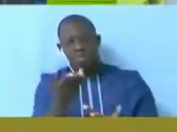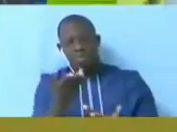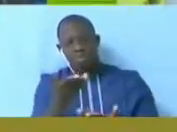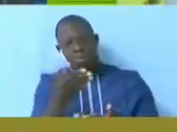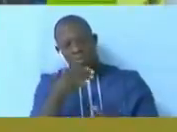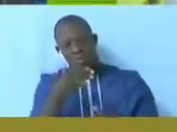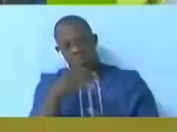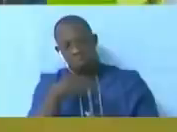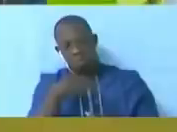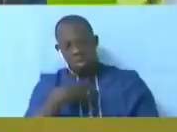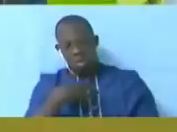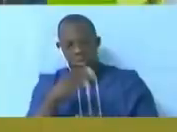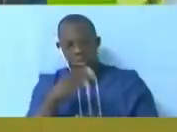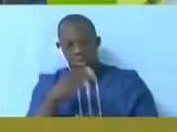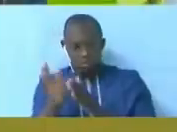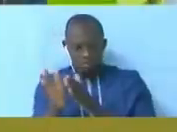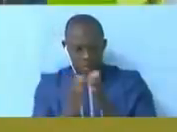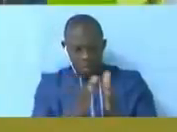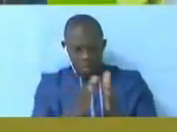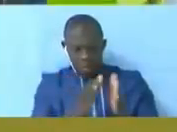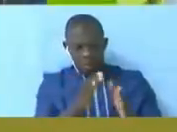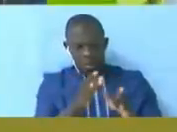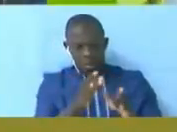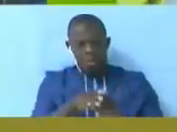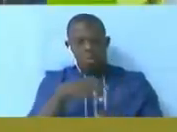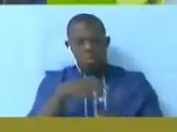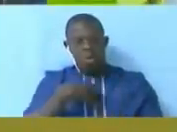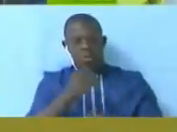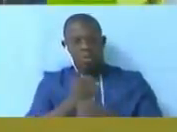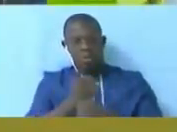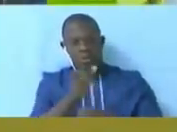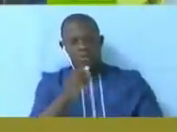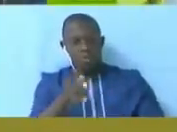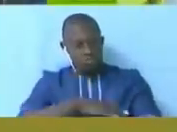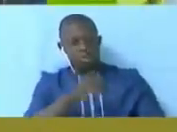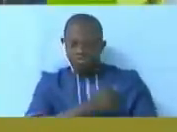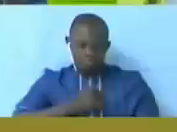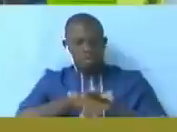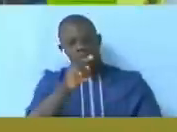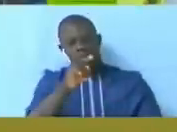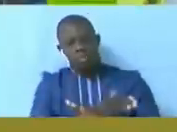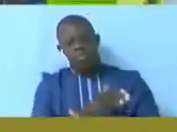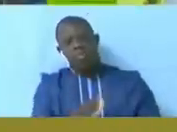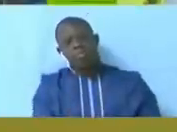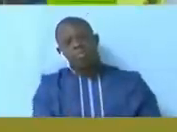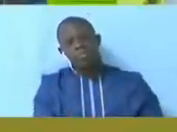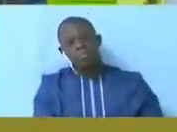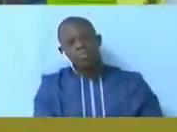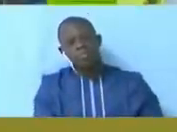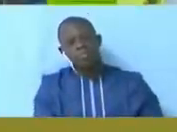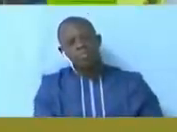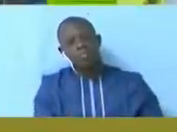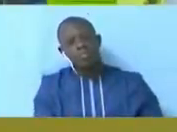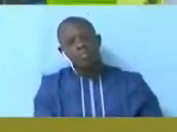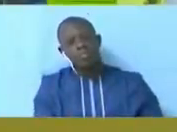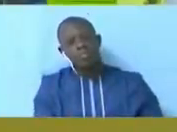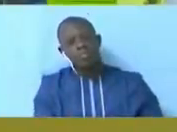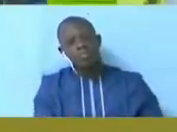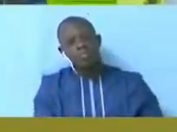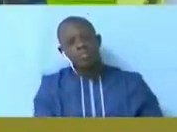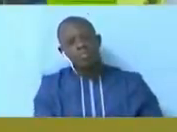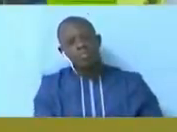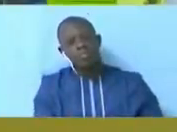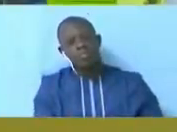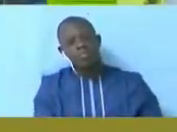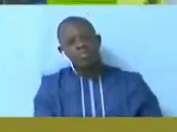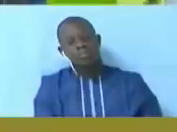kan, there can be some sympathy for you. Esike balafa da betarejel di jamme completely overrun the